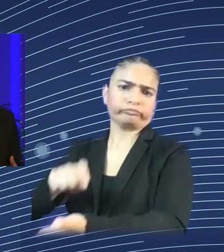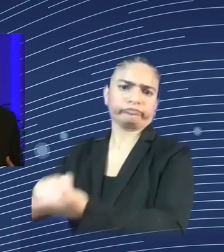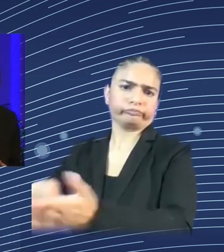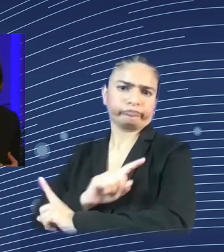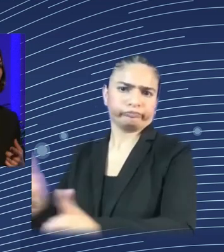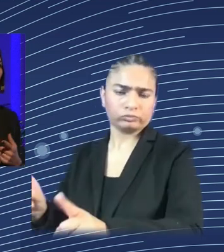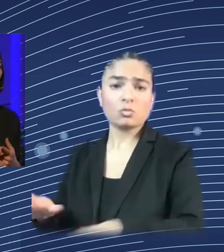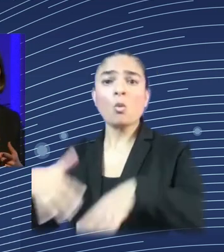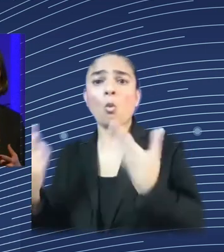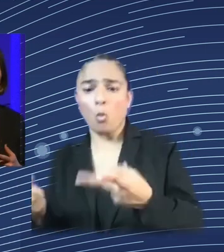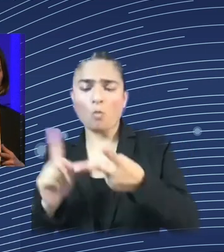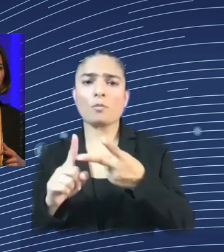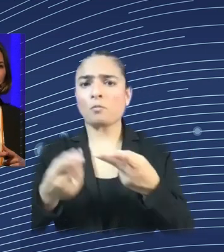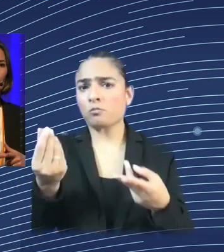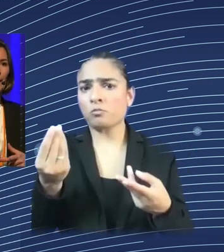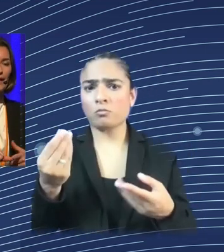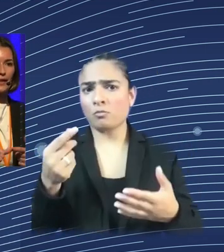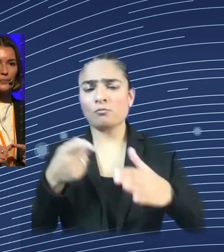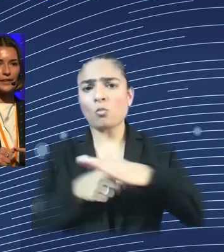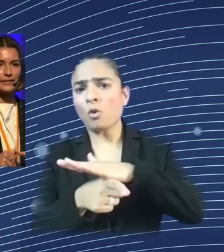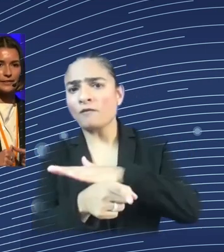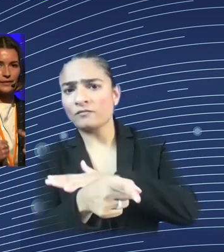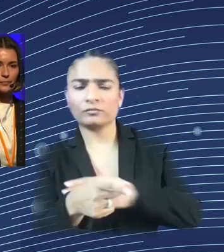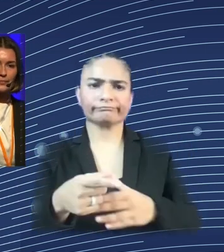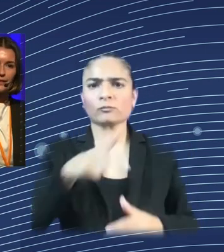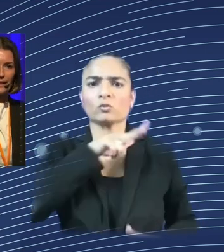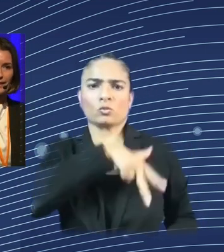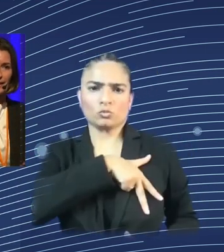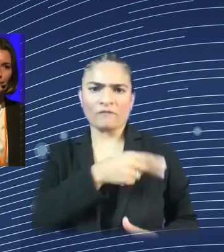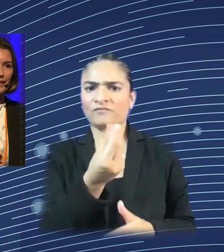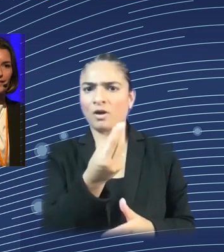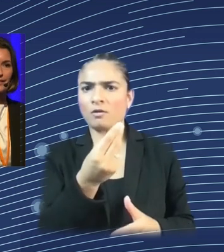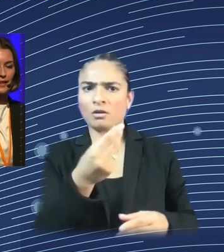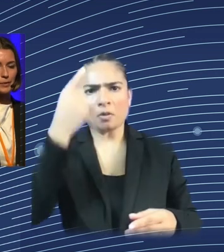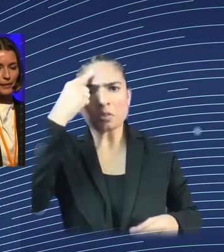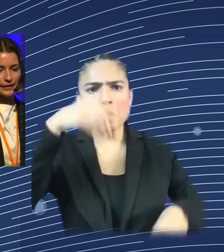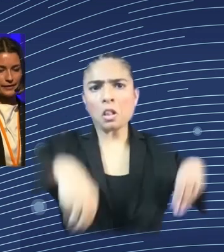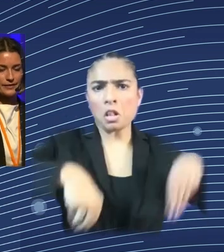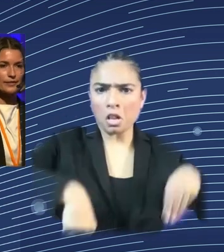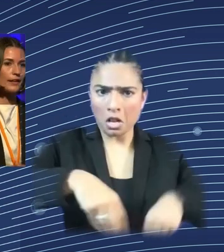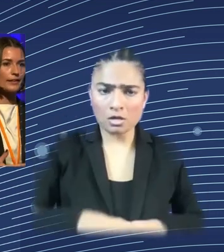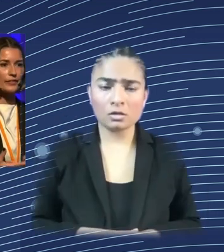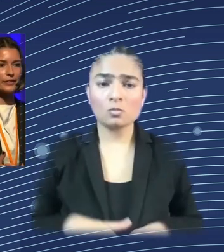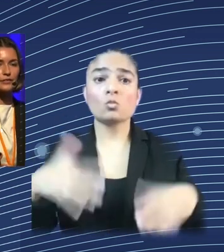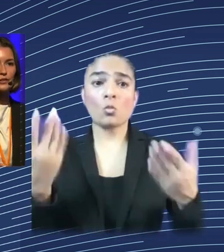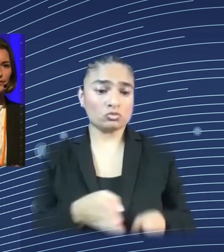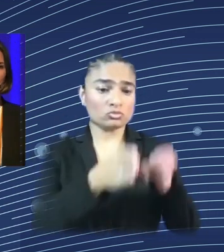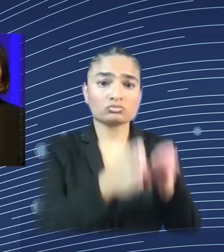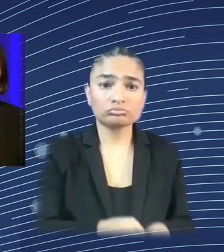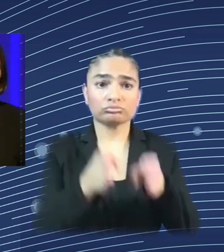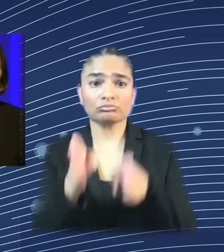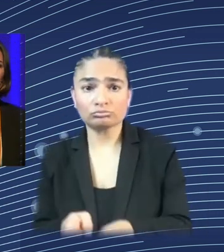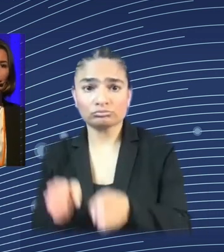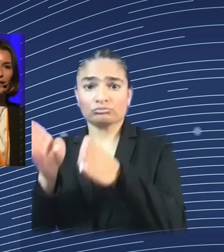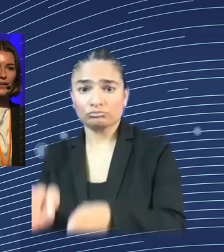did that happen? One reason is that databases can be biased. Another reason